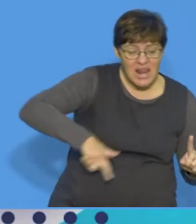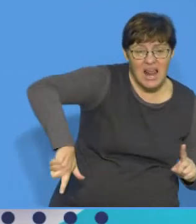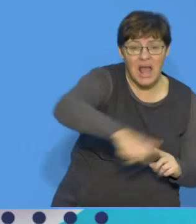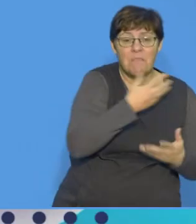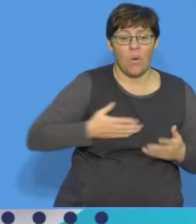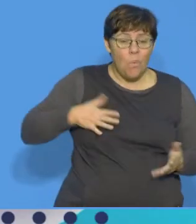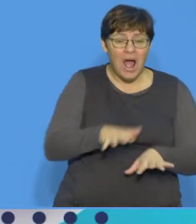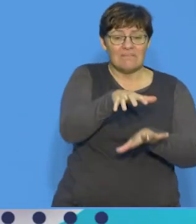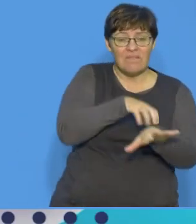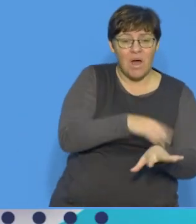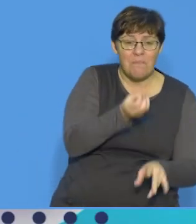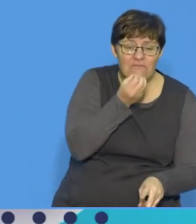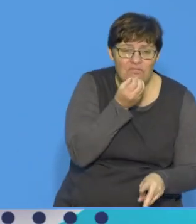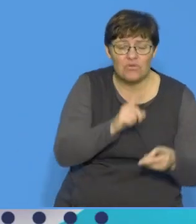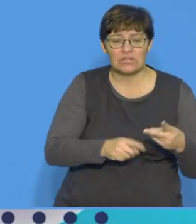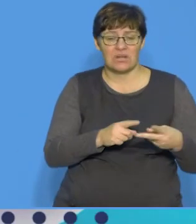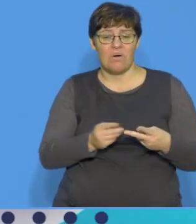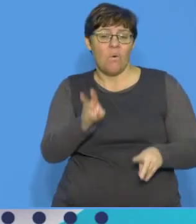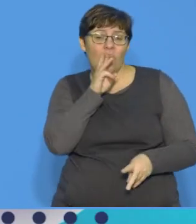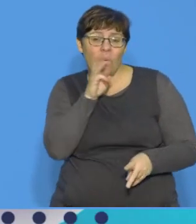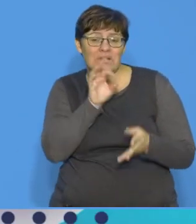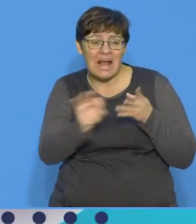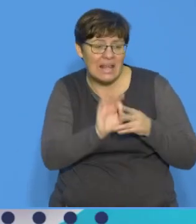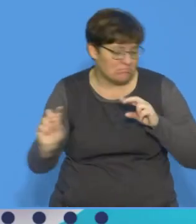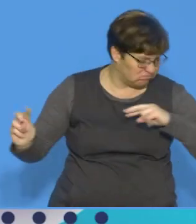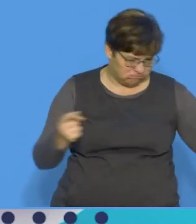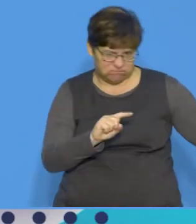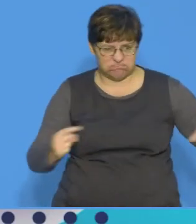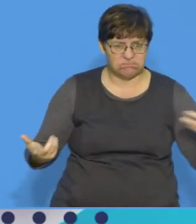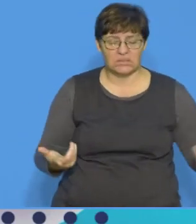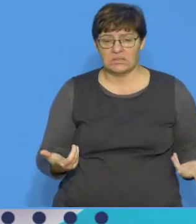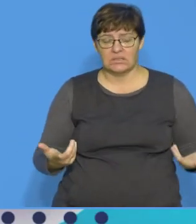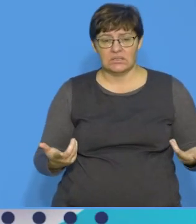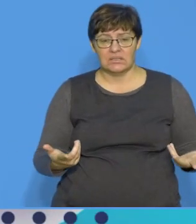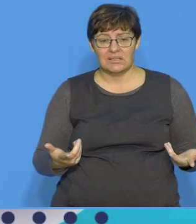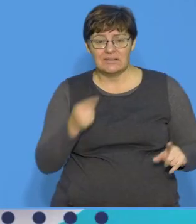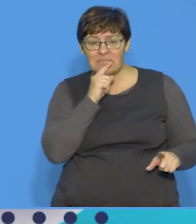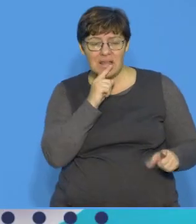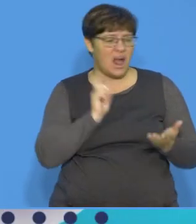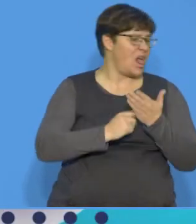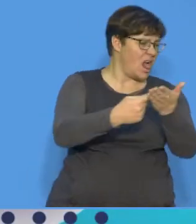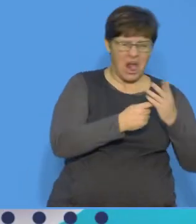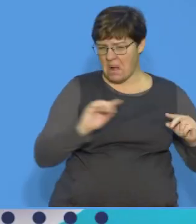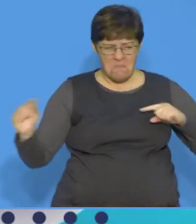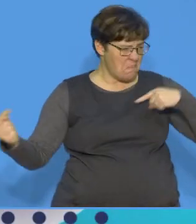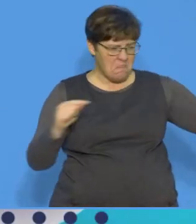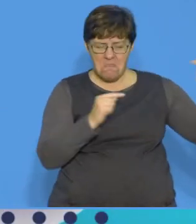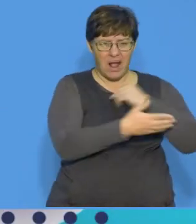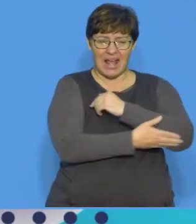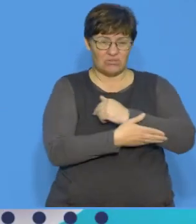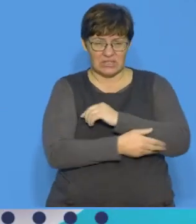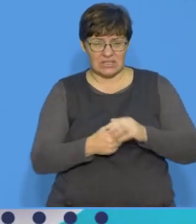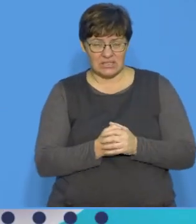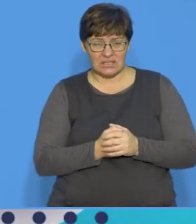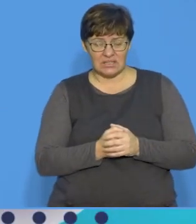can be used for farming, over clean water. We see huge debates and the consequences